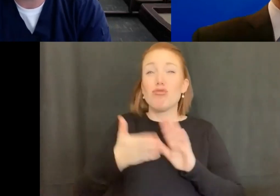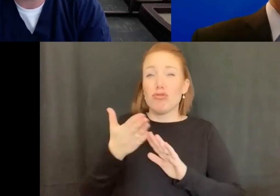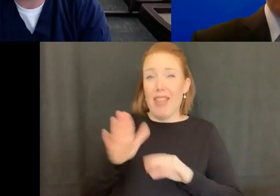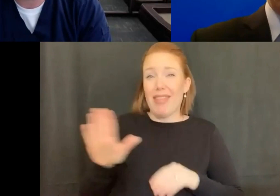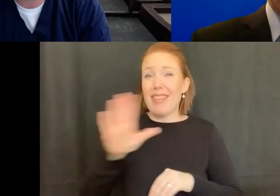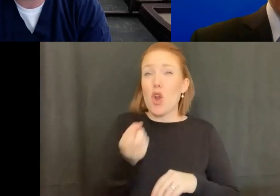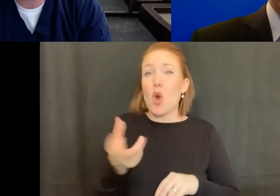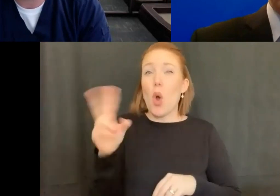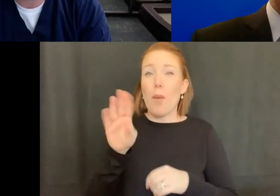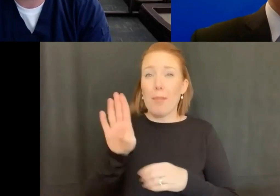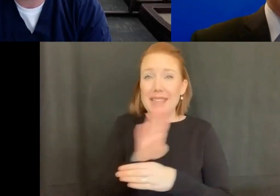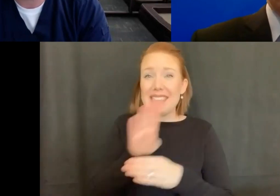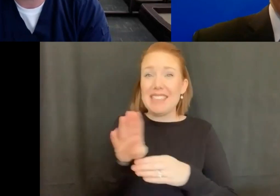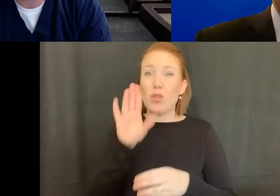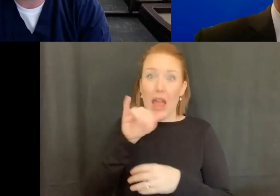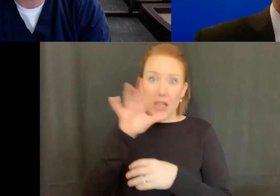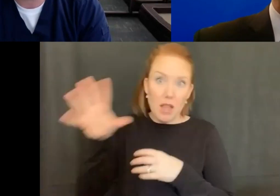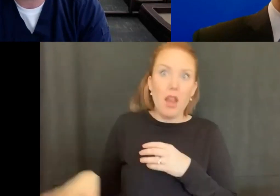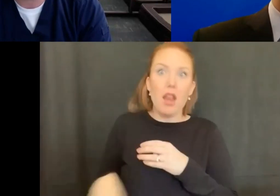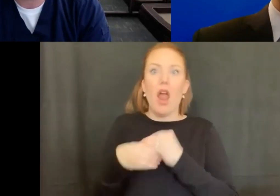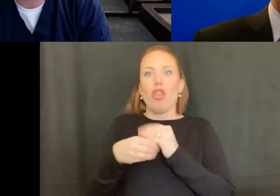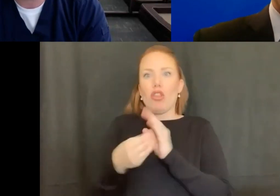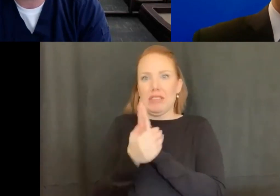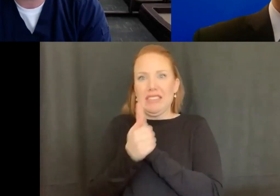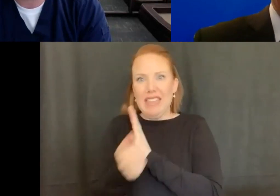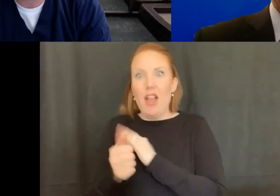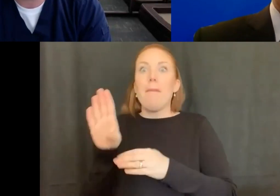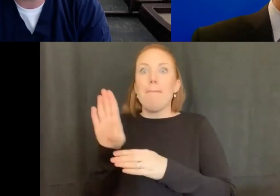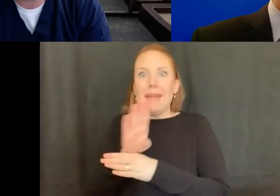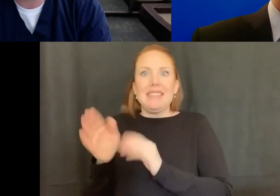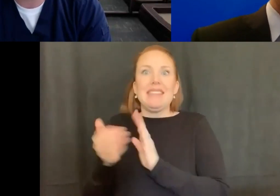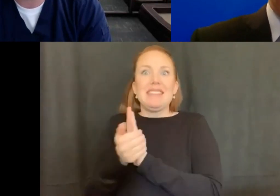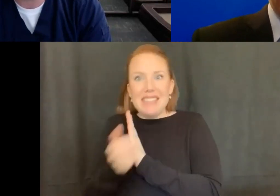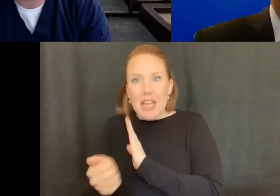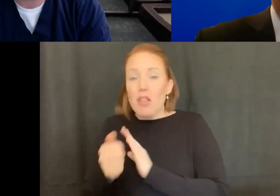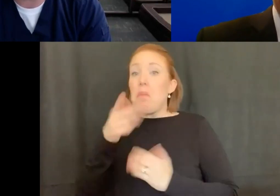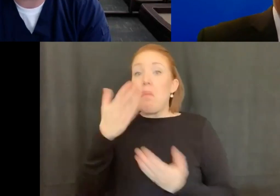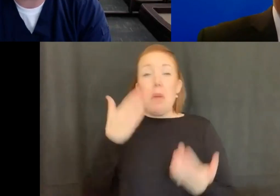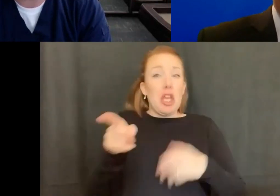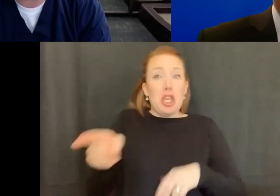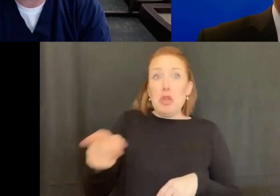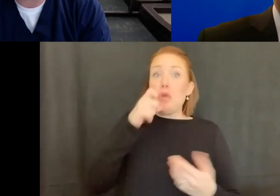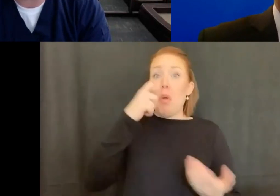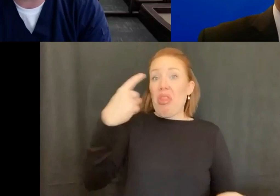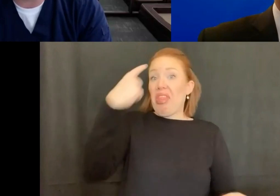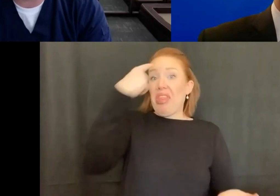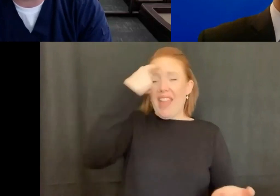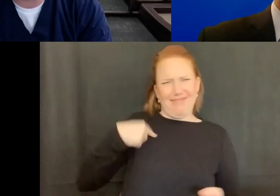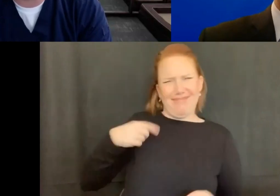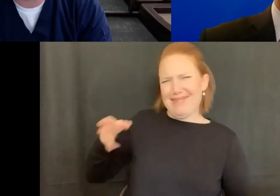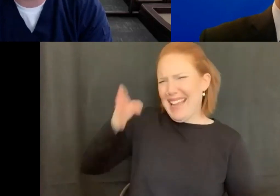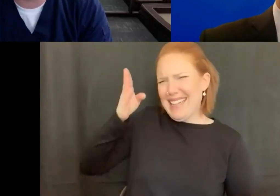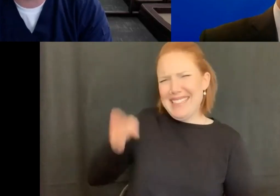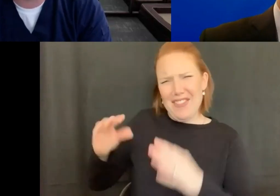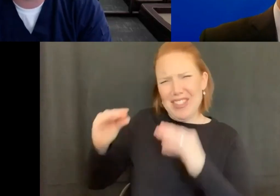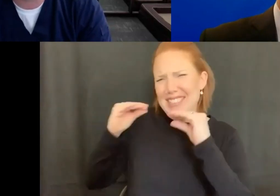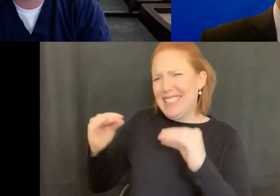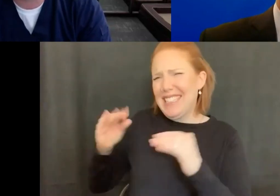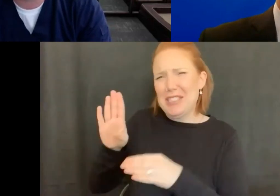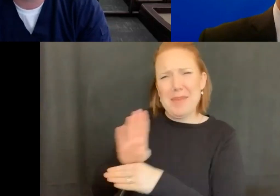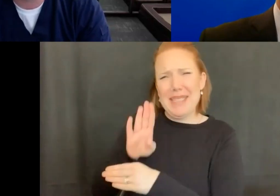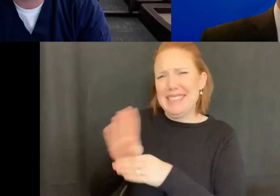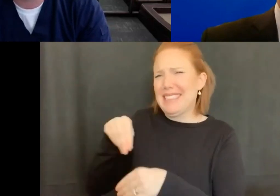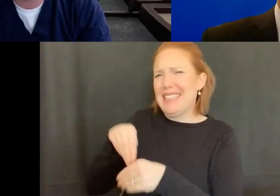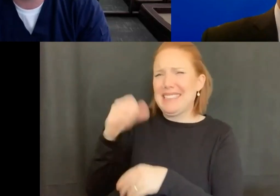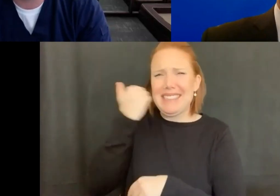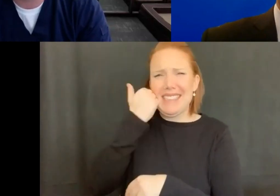requires another layer of skill that you may not even think about when you're in dental school. Maybe they help. I never go over that in dental school. Which is kind of wild to me, because many